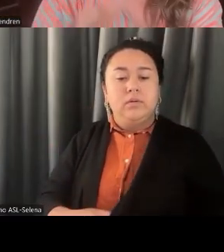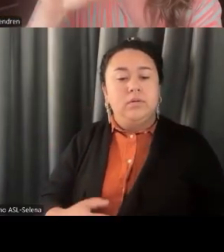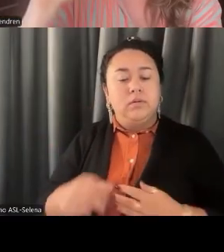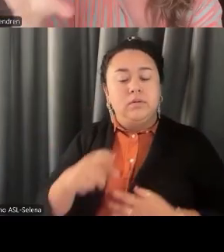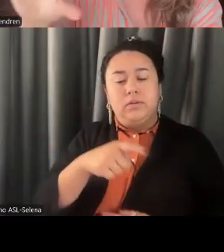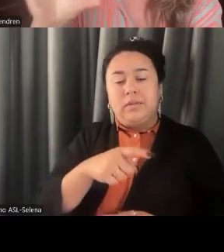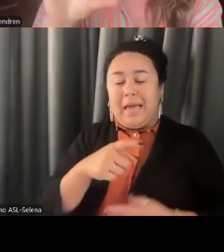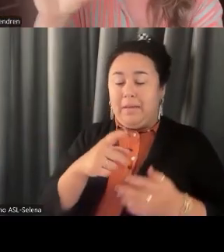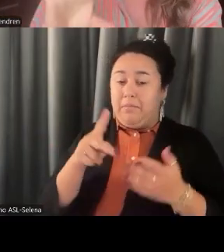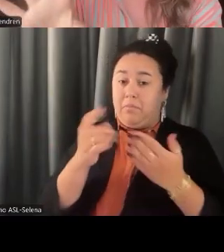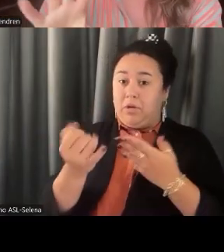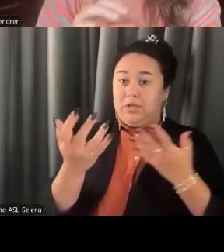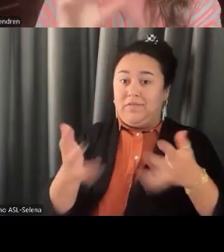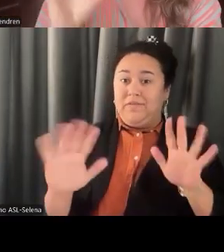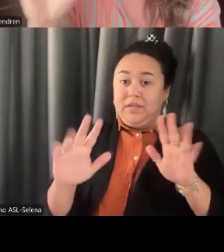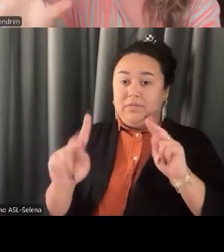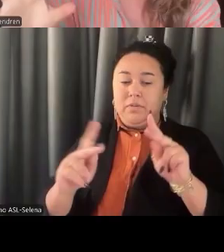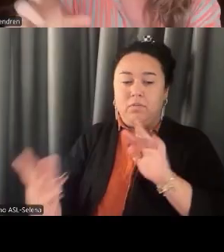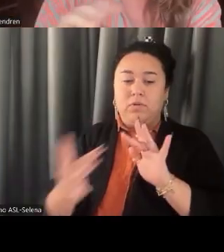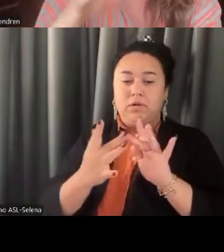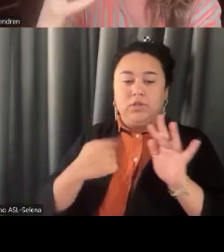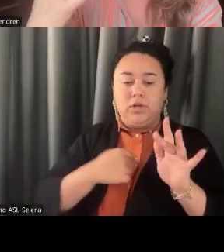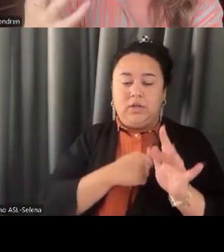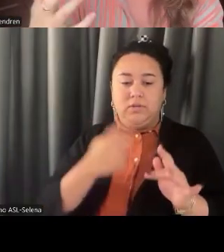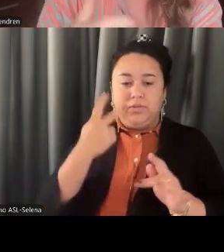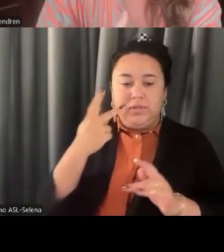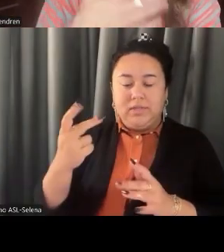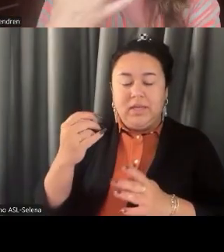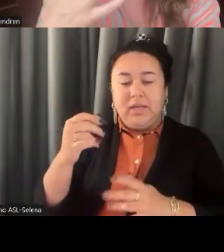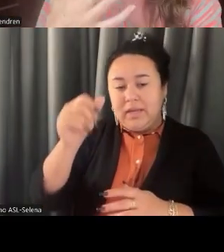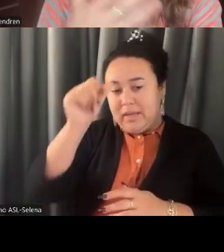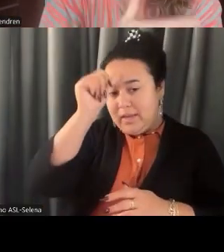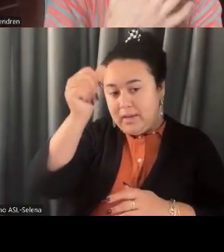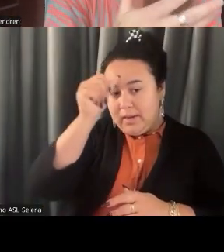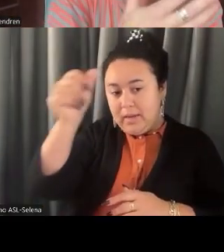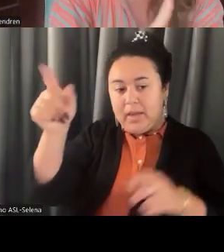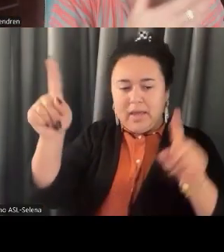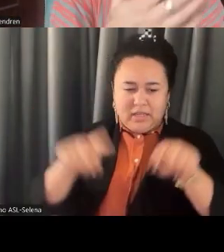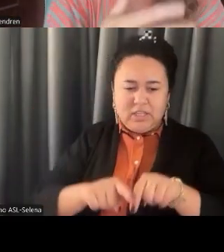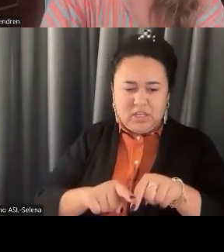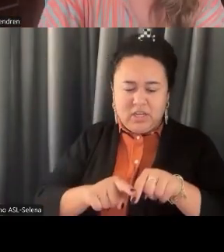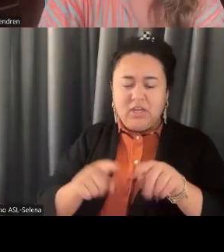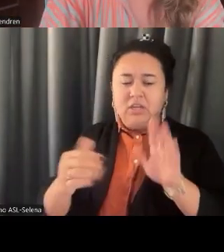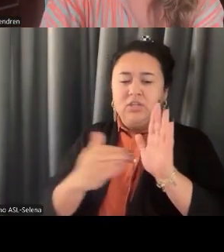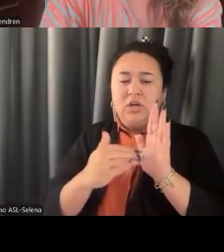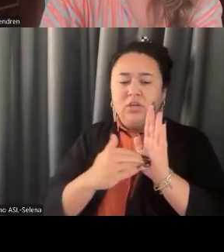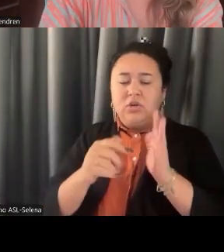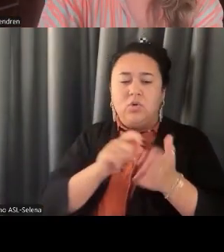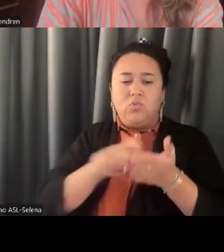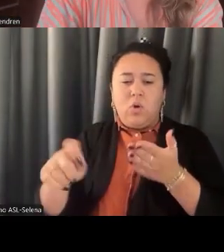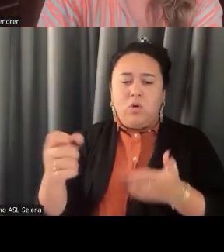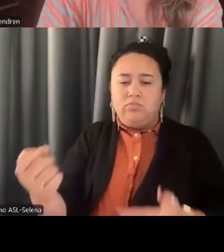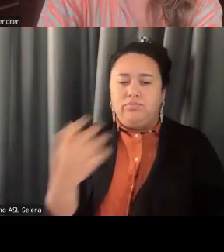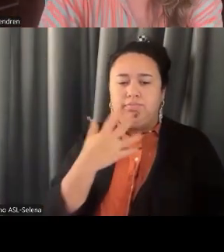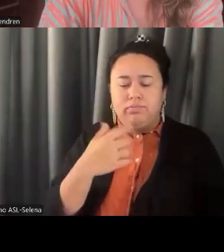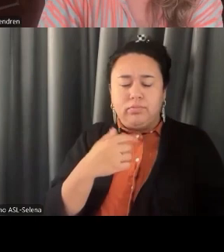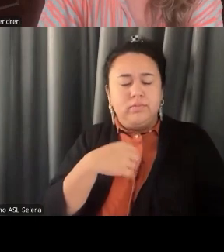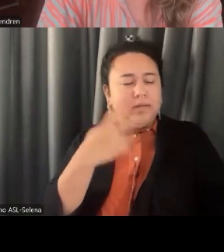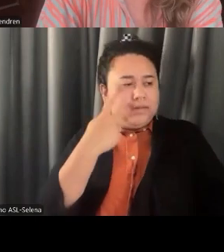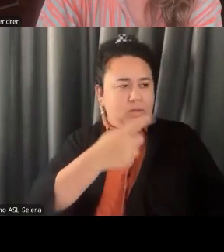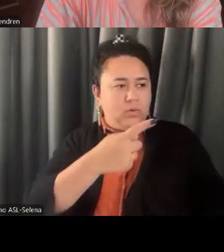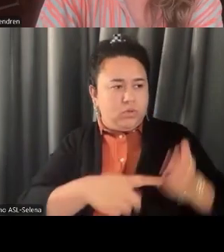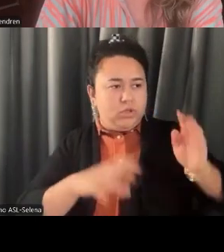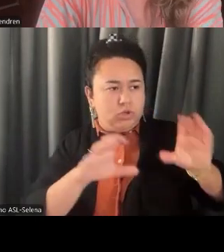image here of an accessible parking sign in India. A doctor wrote to me and said, I see what you're doing, like I just want to show you our